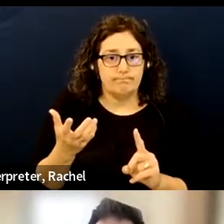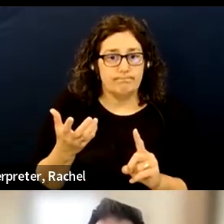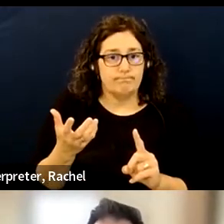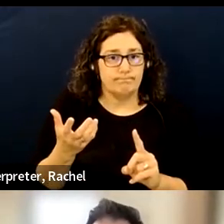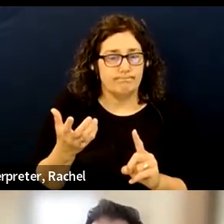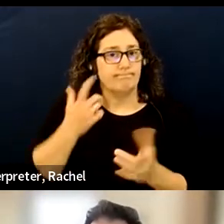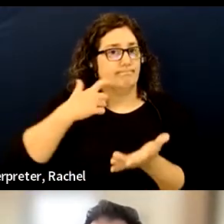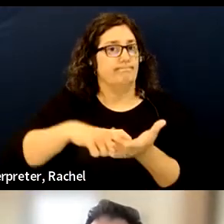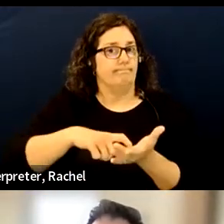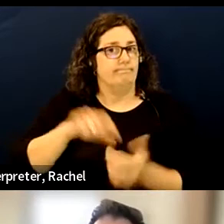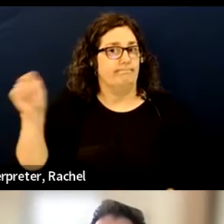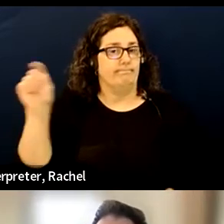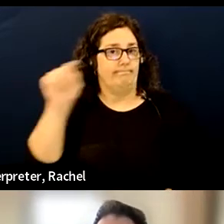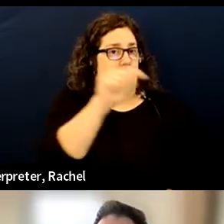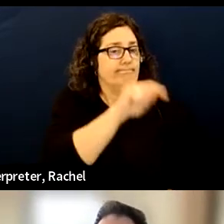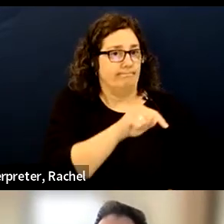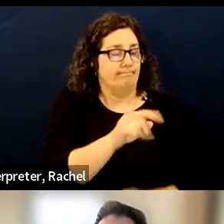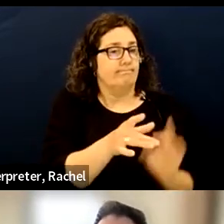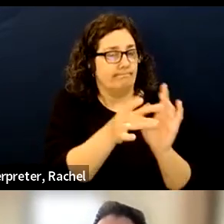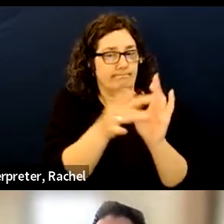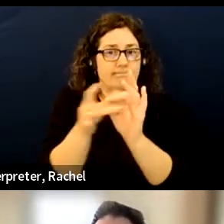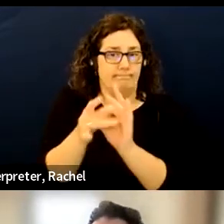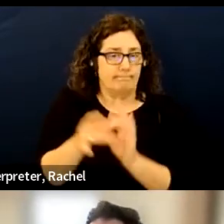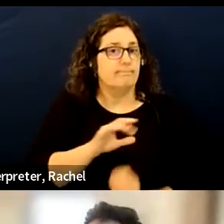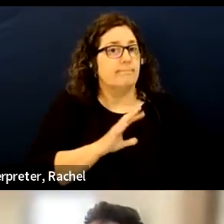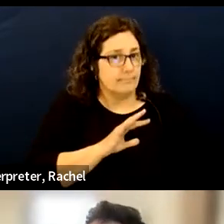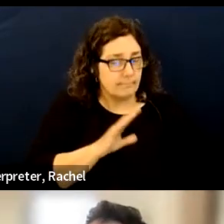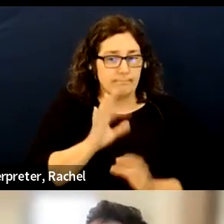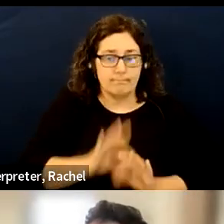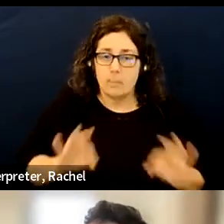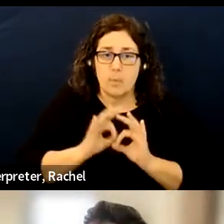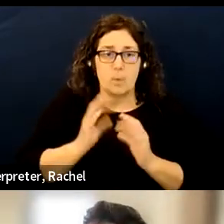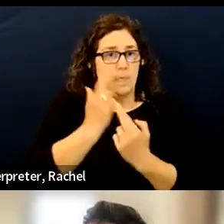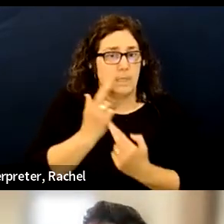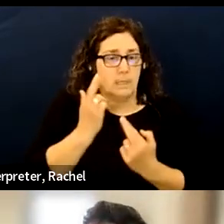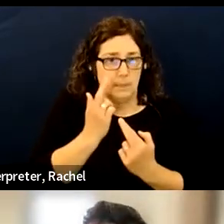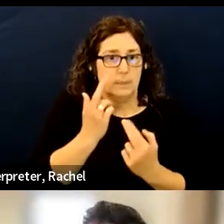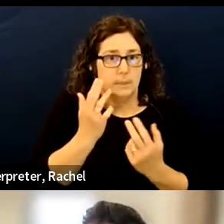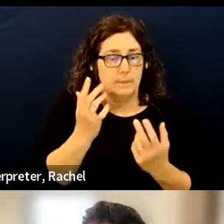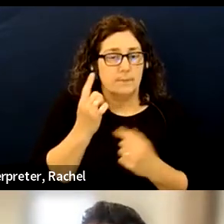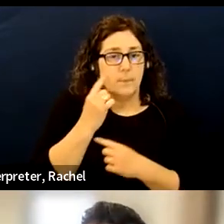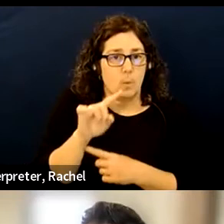just acknowledge what everyone else has said about all these valid reasons of